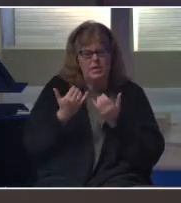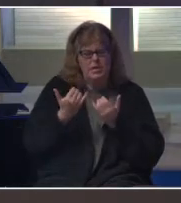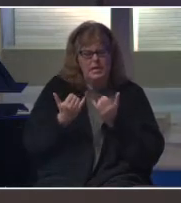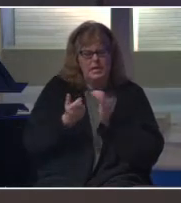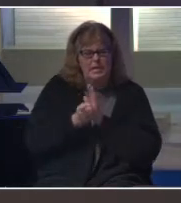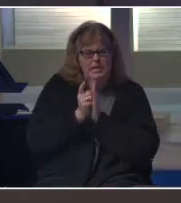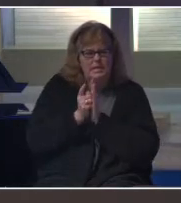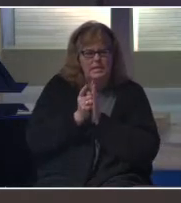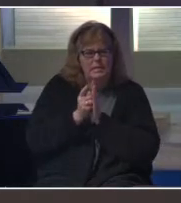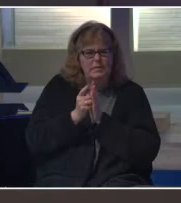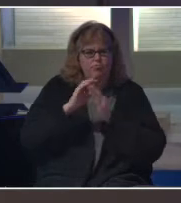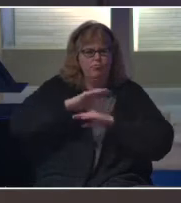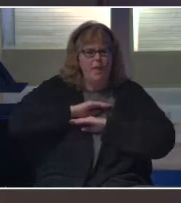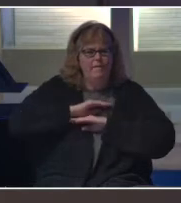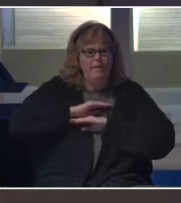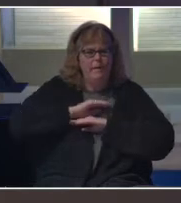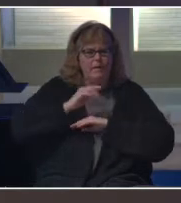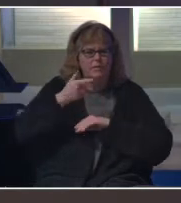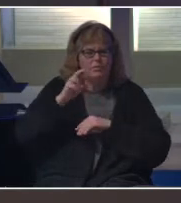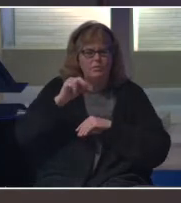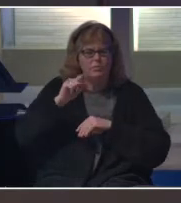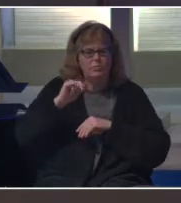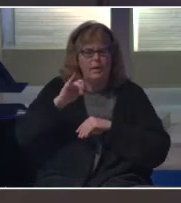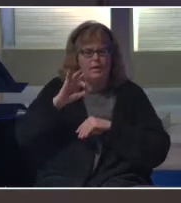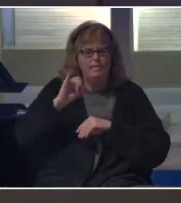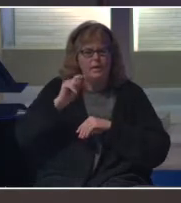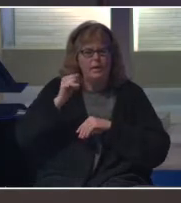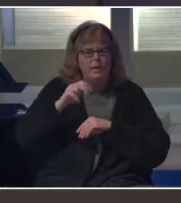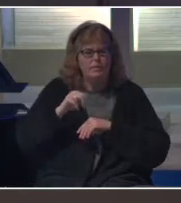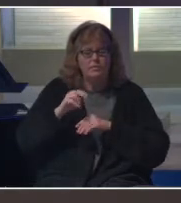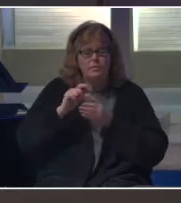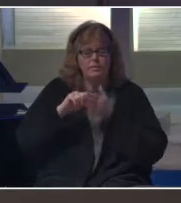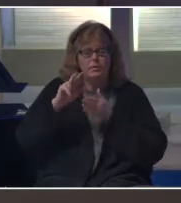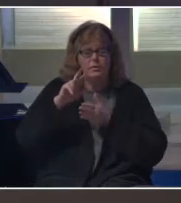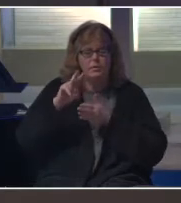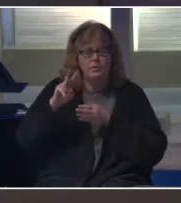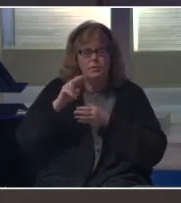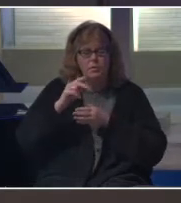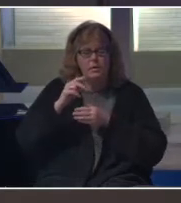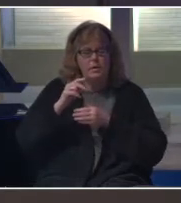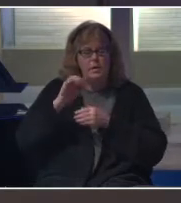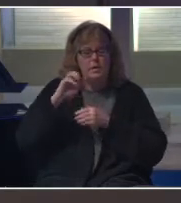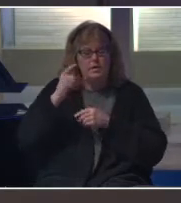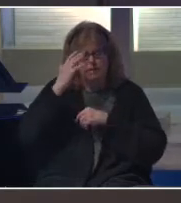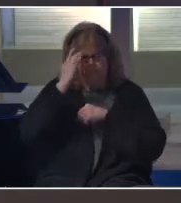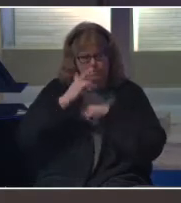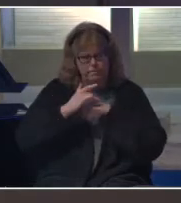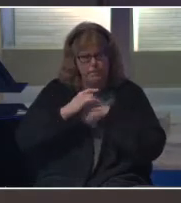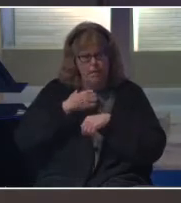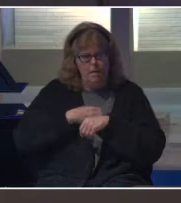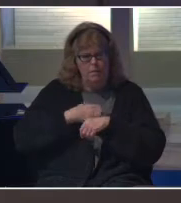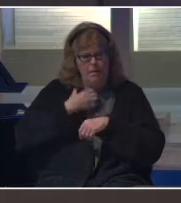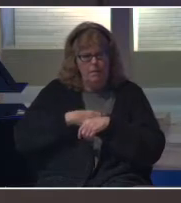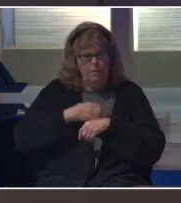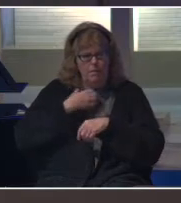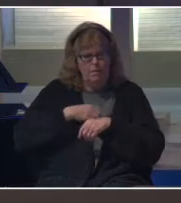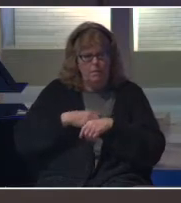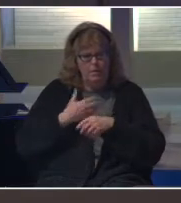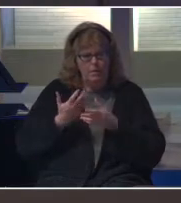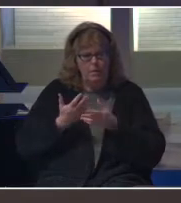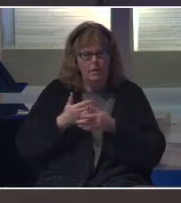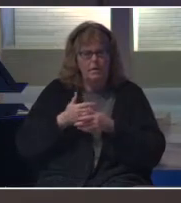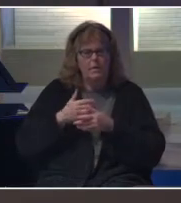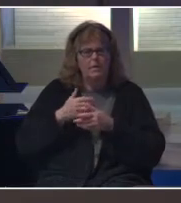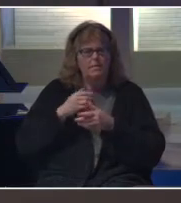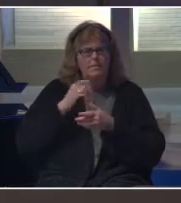gratification. According to verse 32, Esau could only think about his current hunger, so